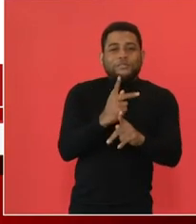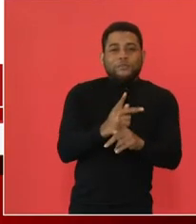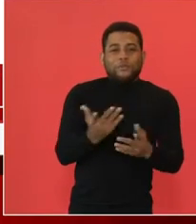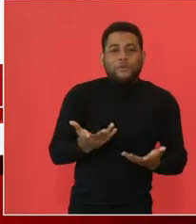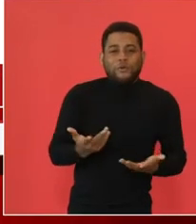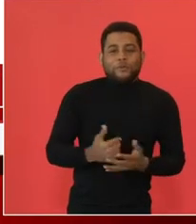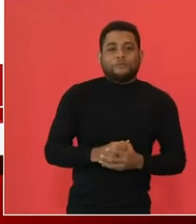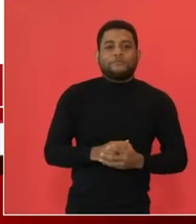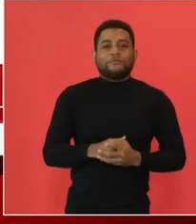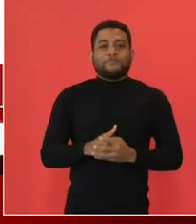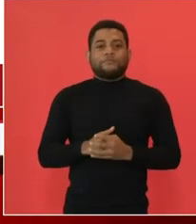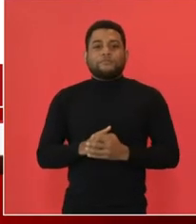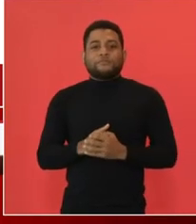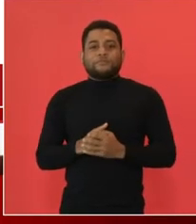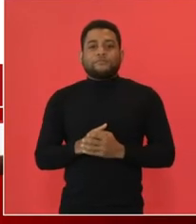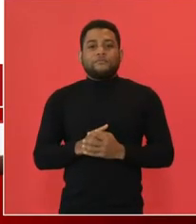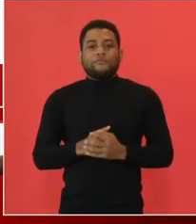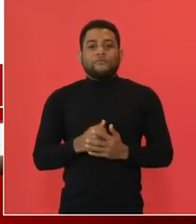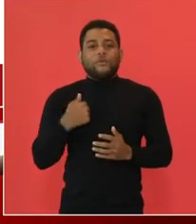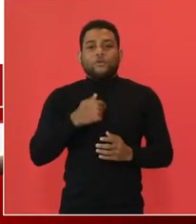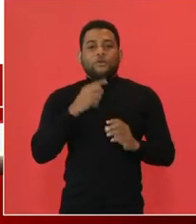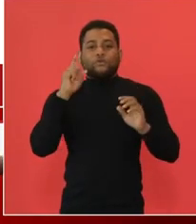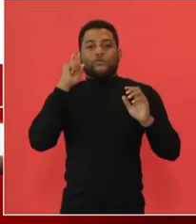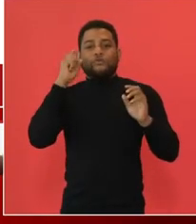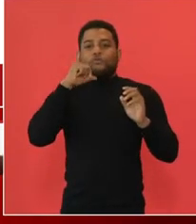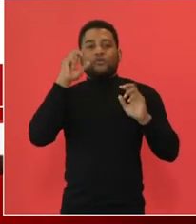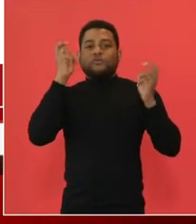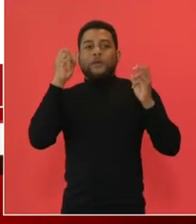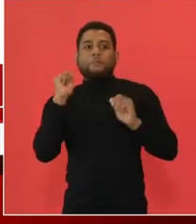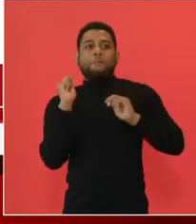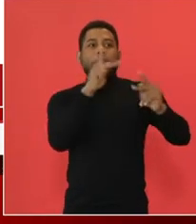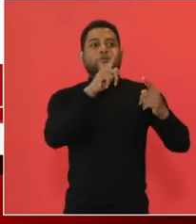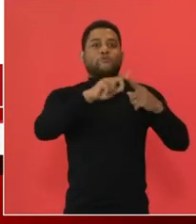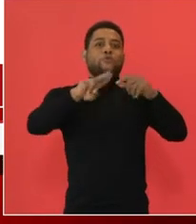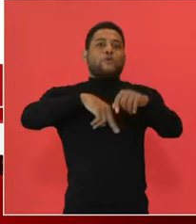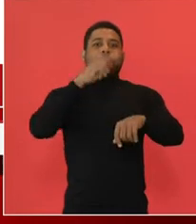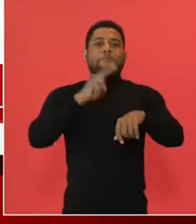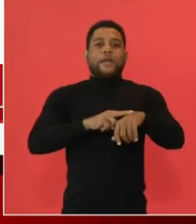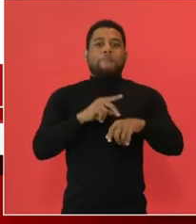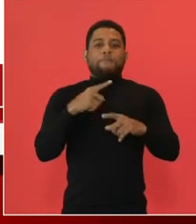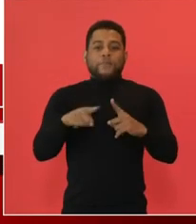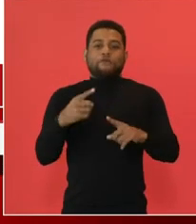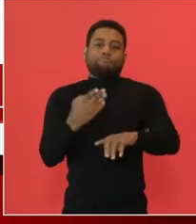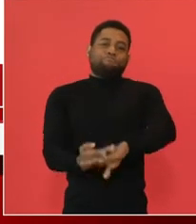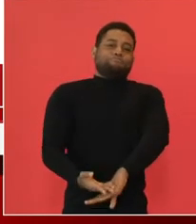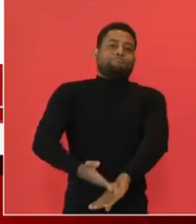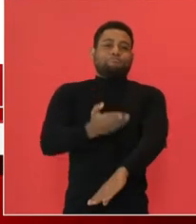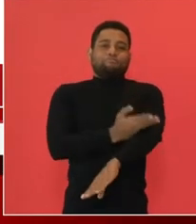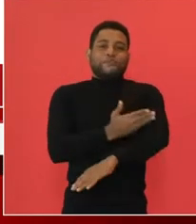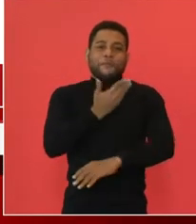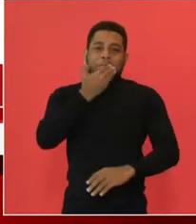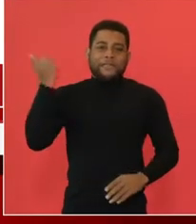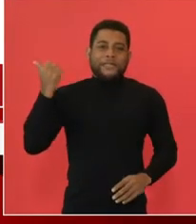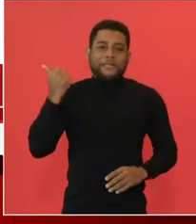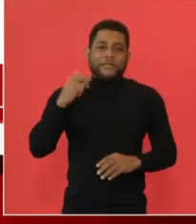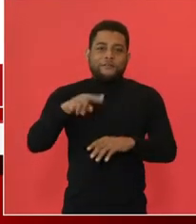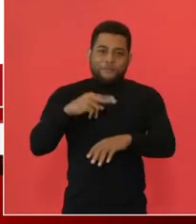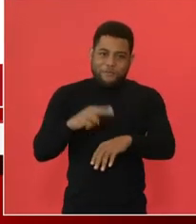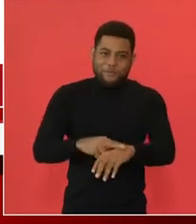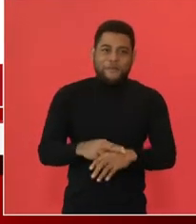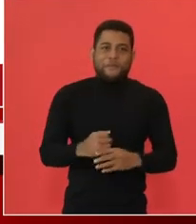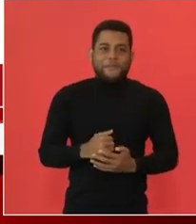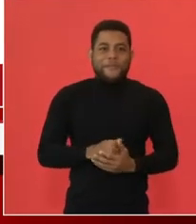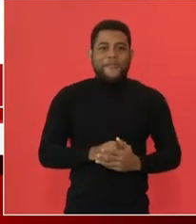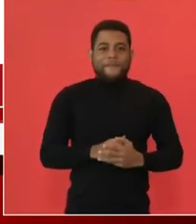just a return to normal, but a return to better than normal. And we will spend some time